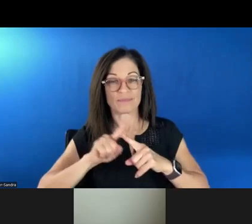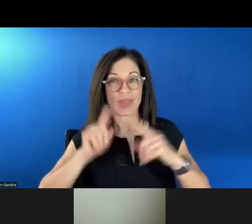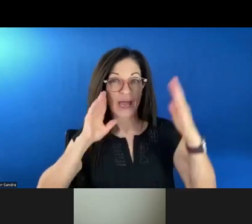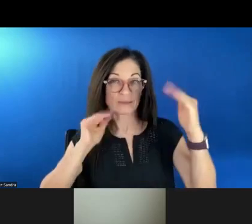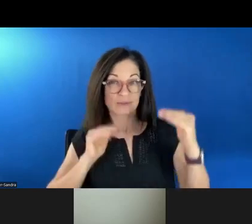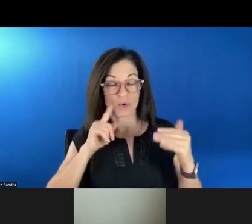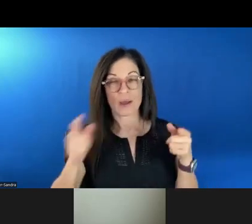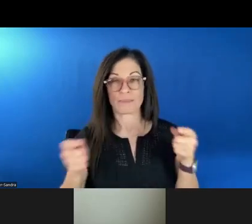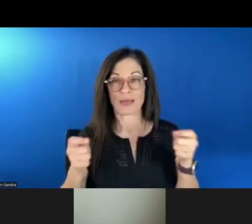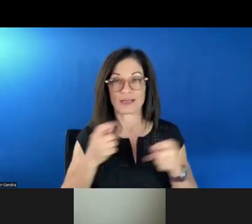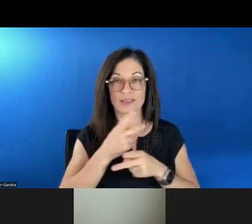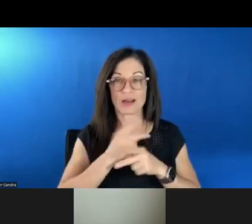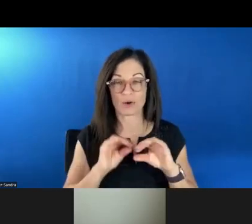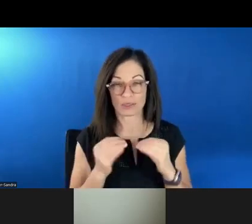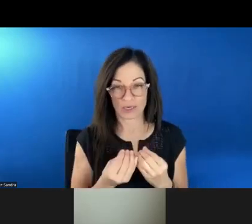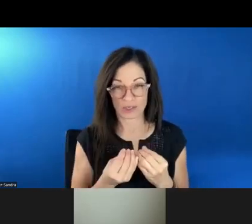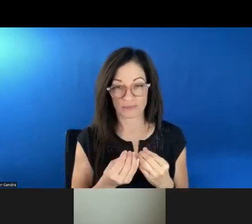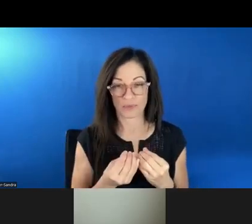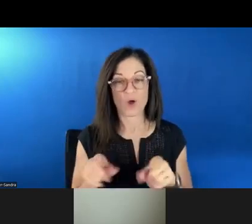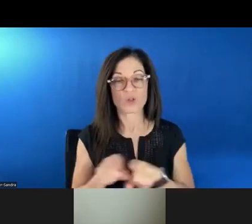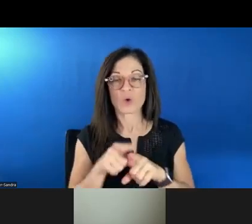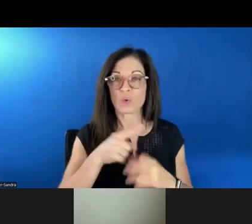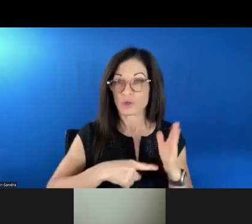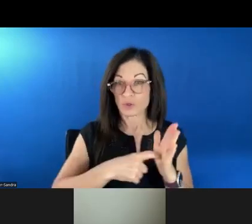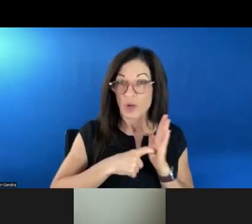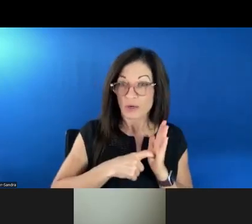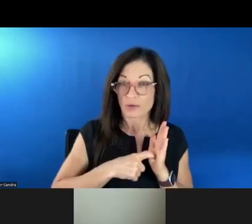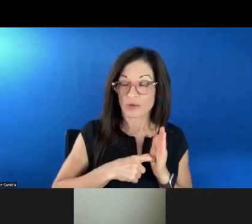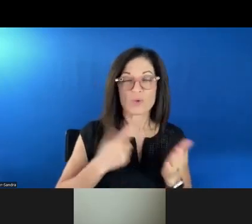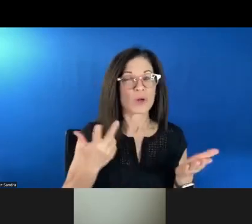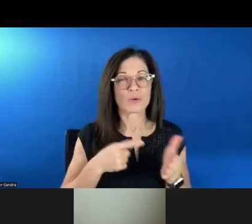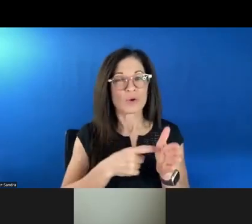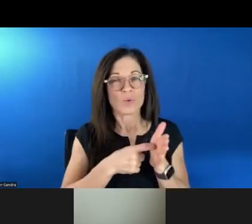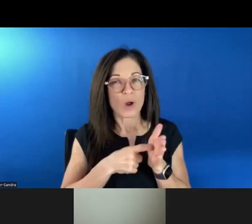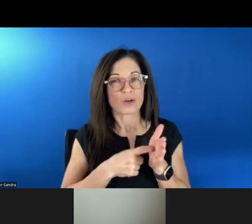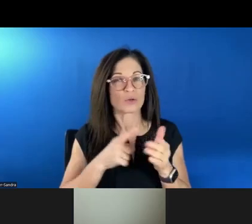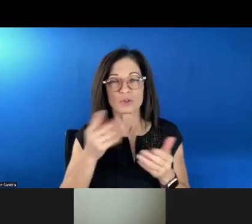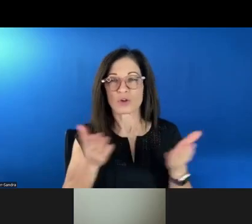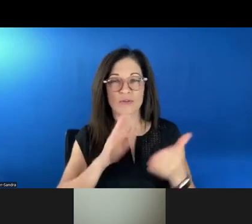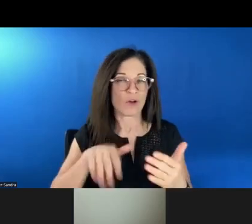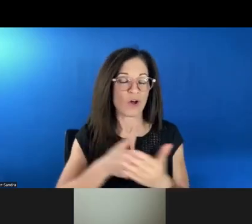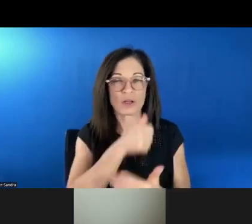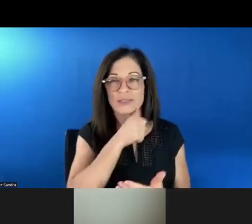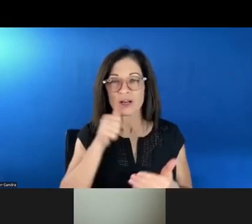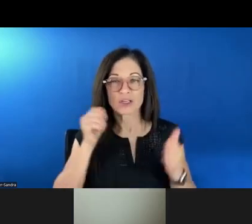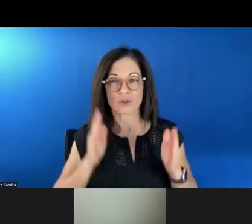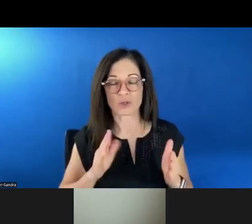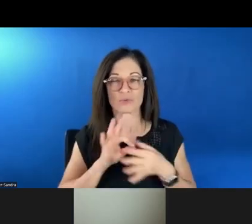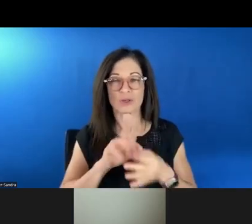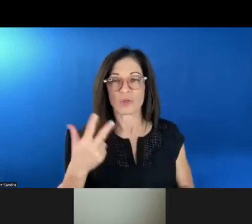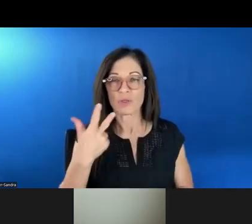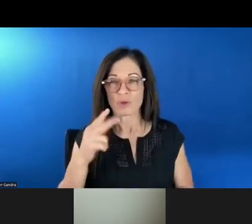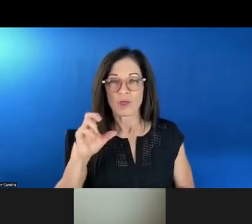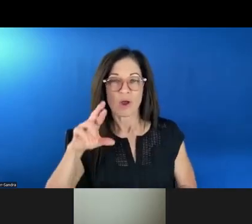care organizations and what's required to serve all Arizonans in terms of the 3 core components of the